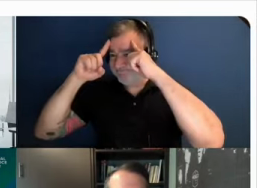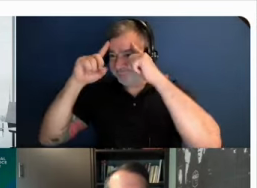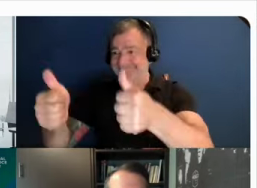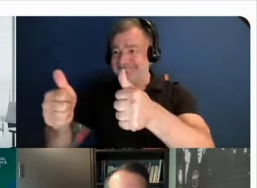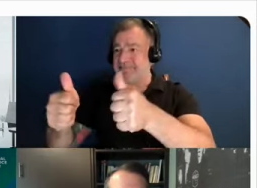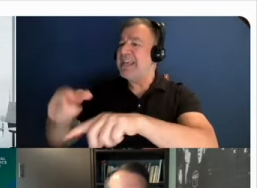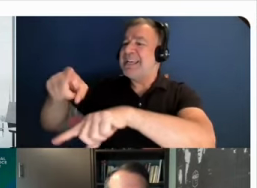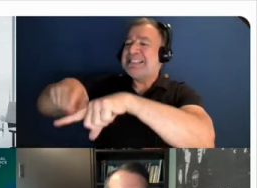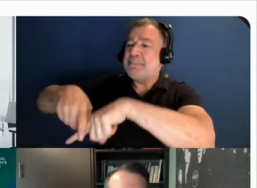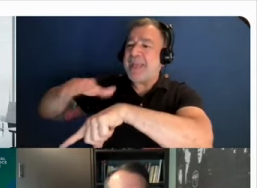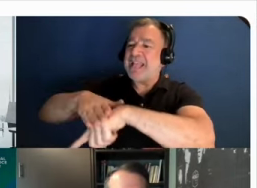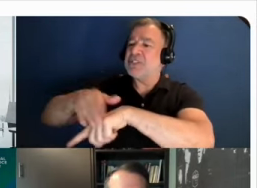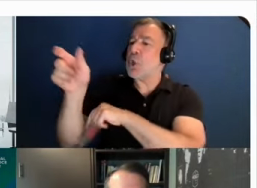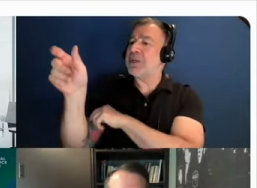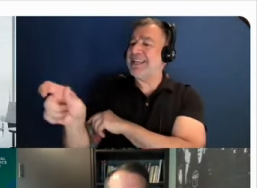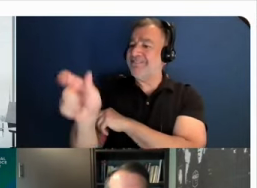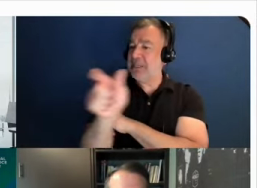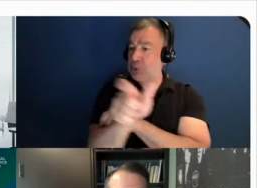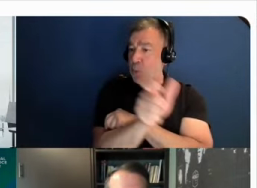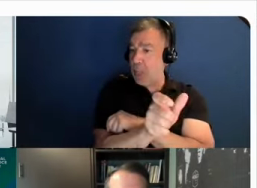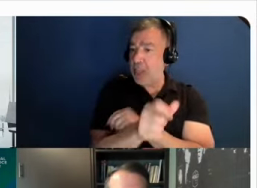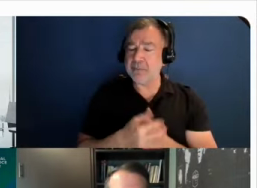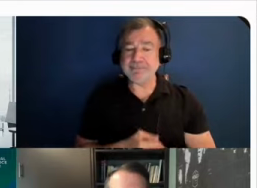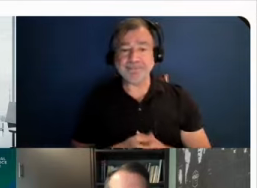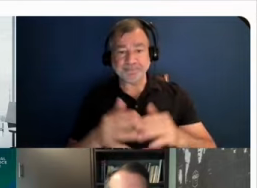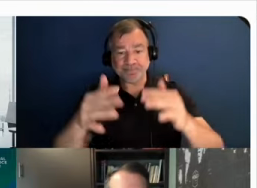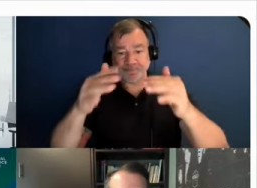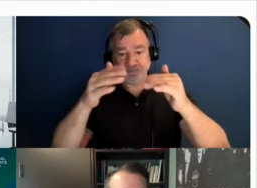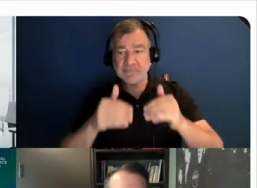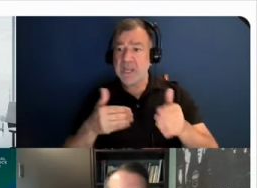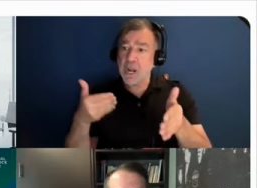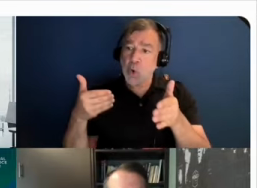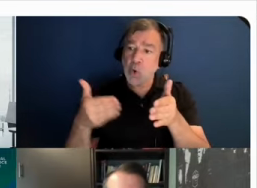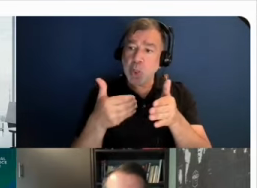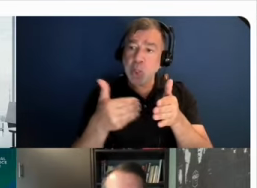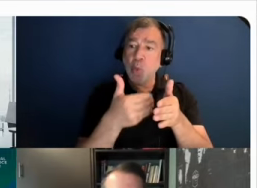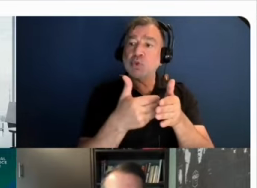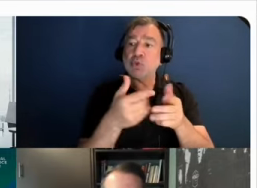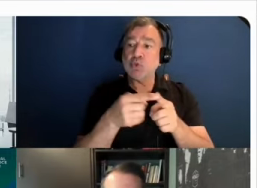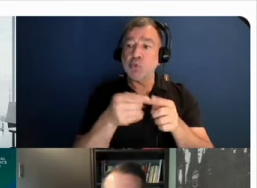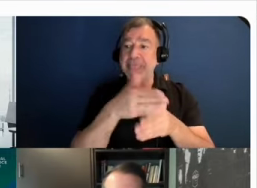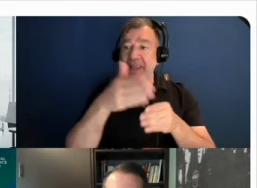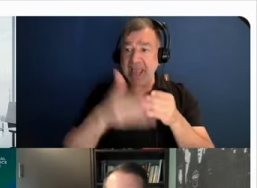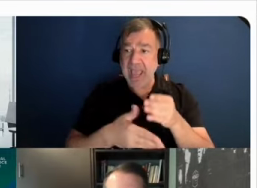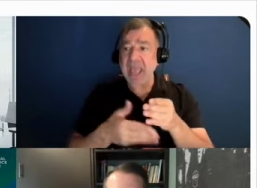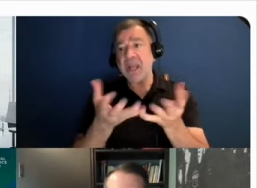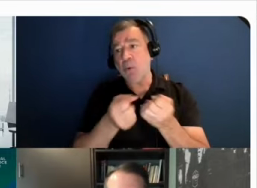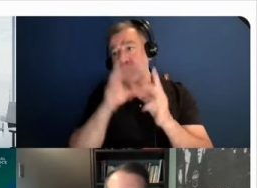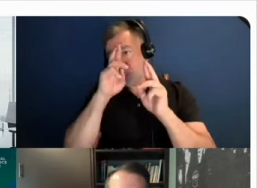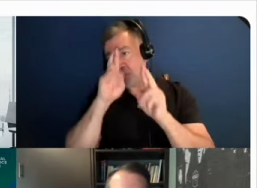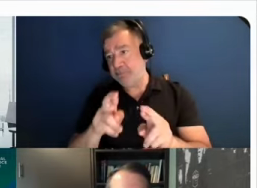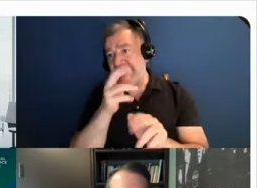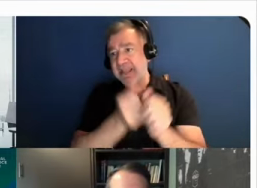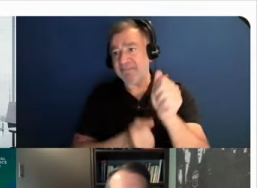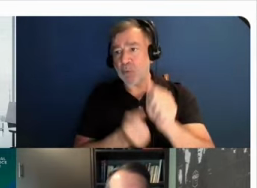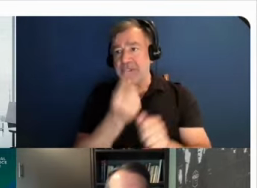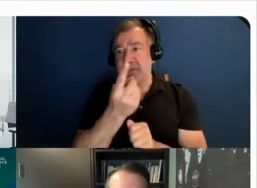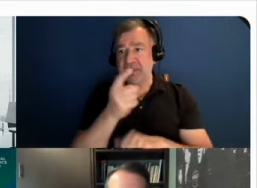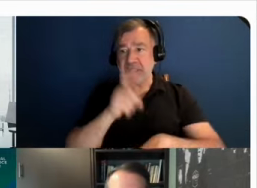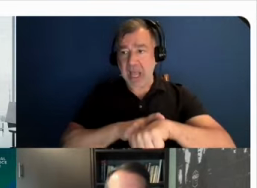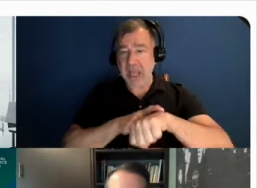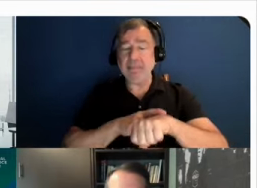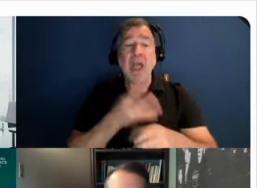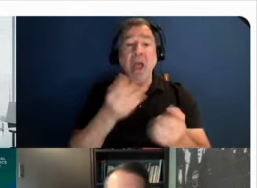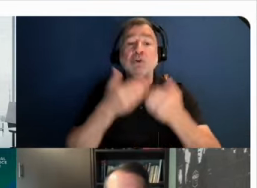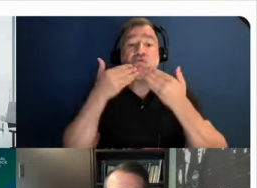Great. Thank you very much. So we're coming at the end of the hour. I want to be respectful of everyone's time. I want to